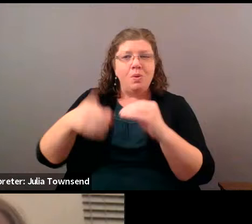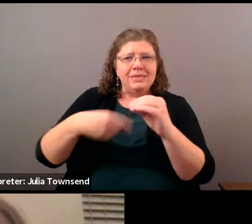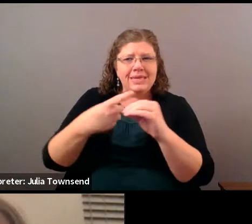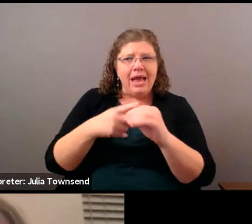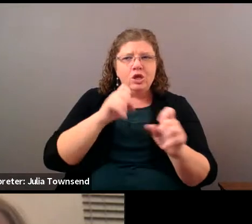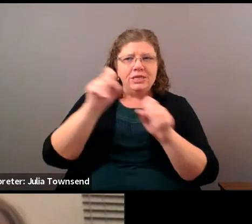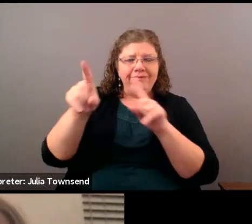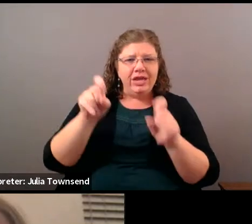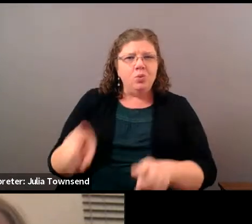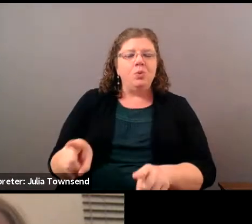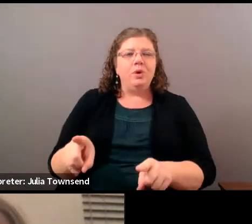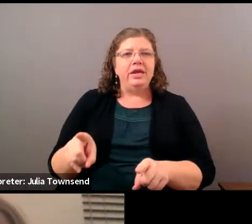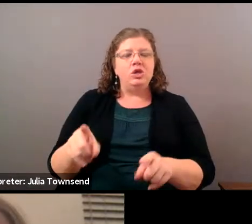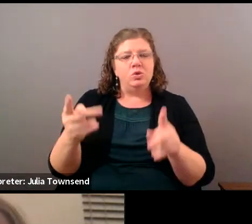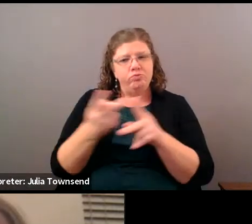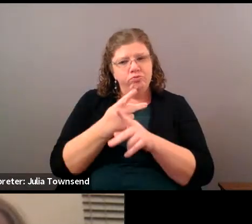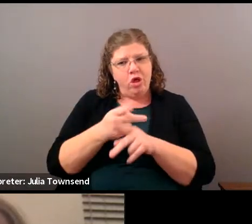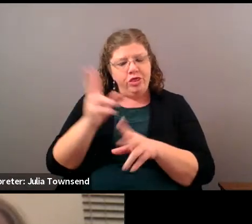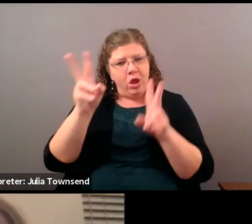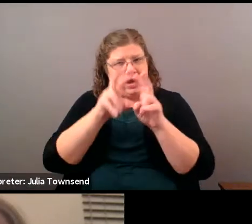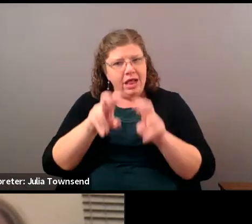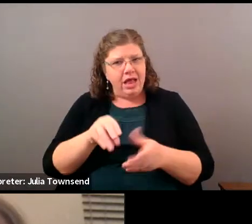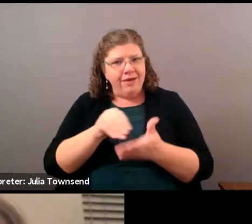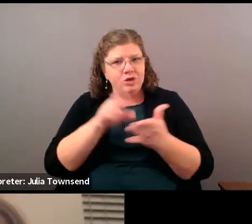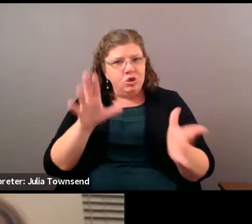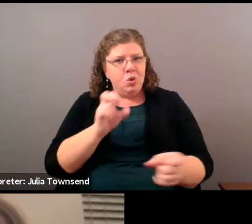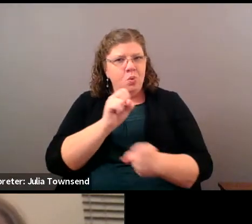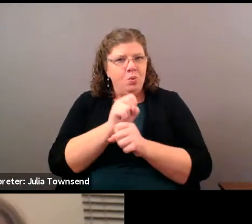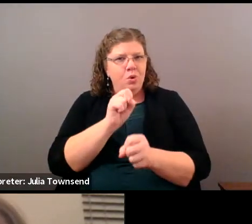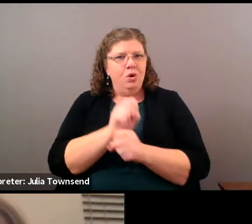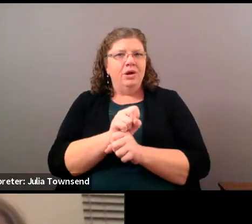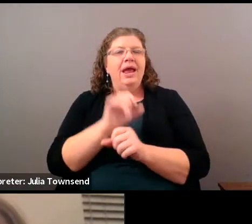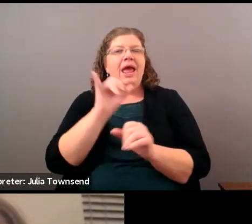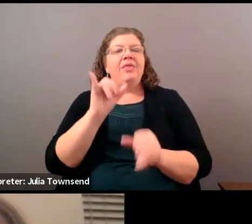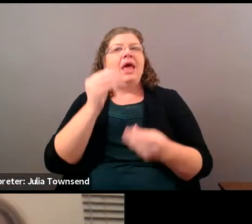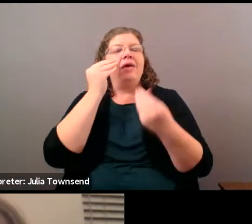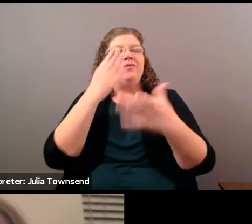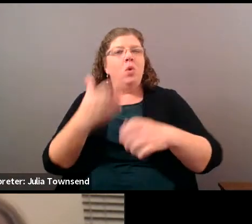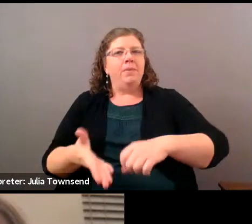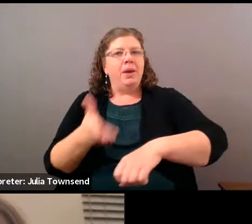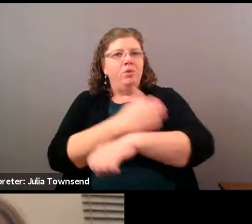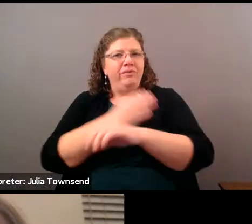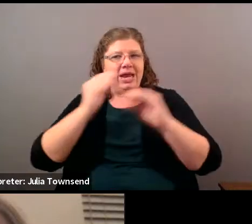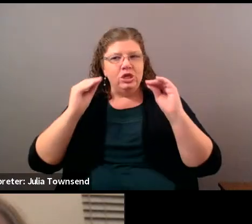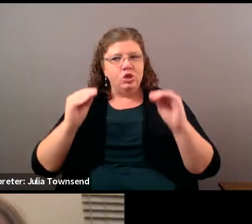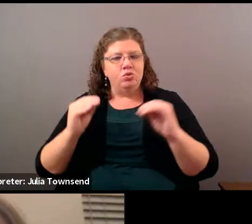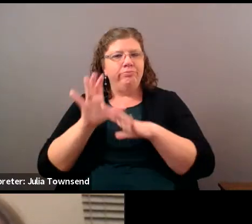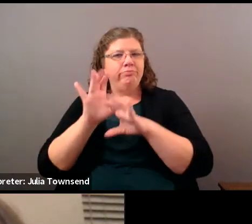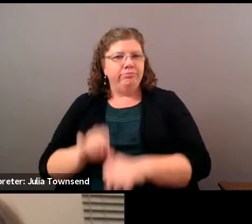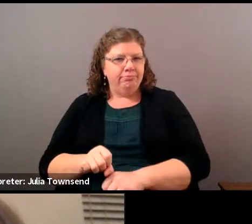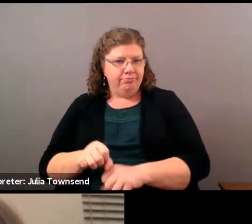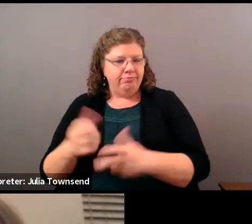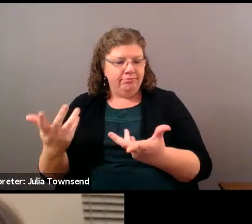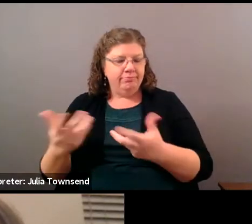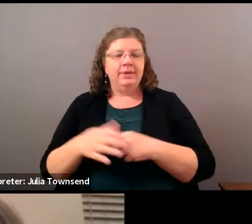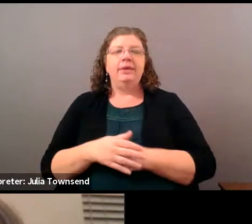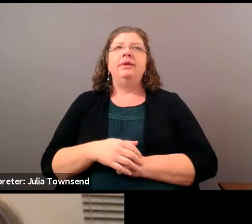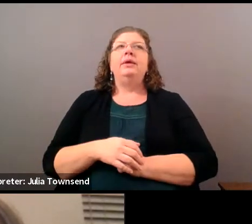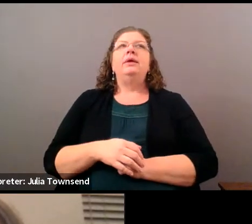to calibrate on their analysis of student work and have that inform improvements in instructional practice. So this is